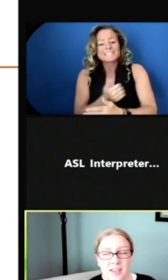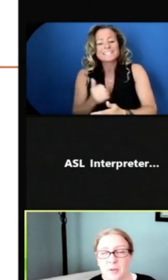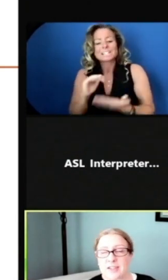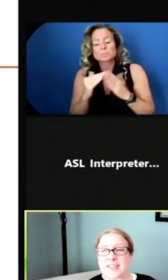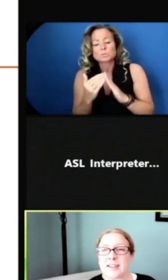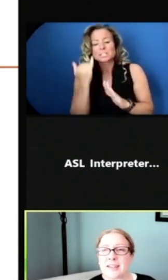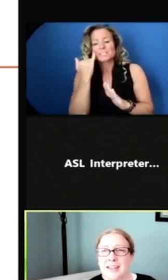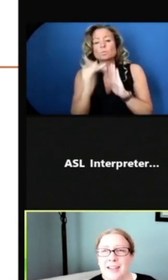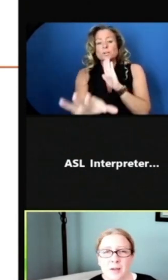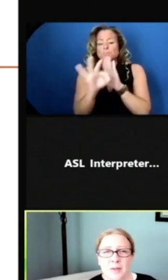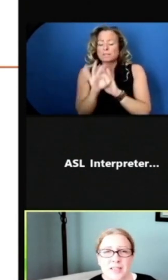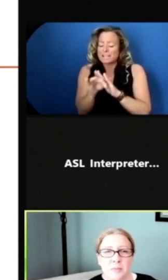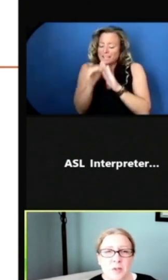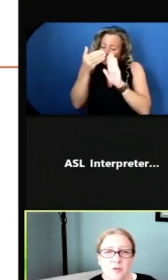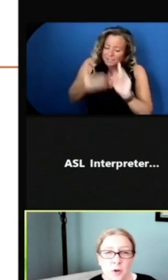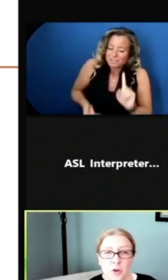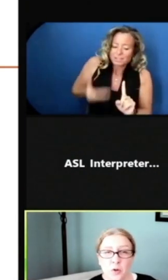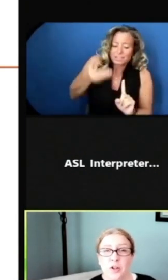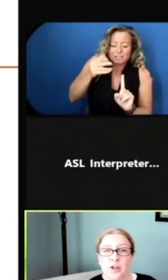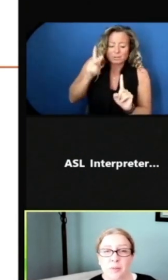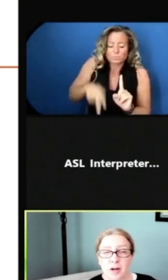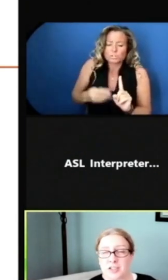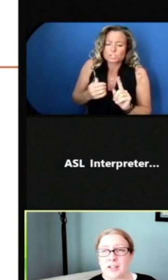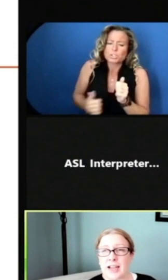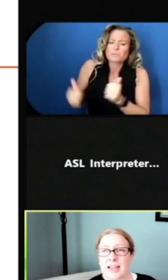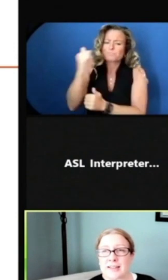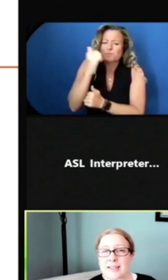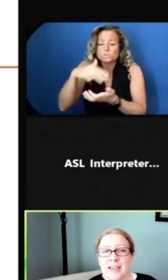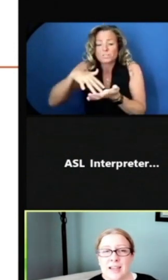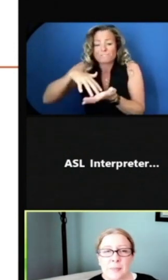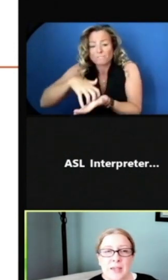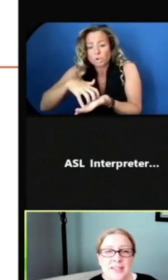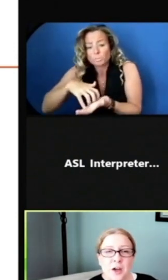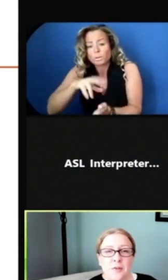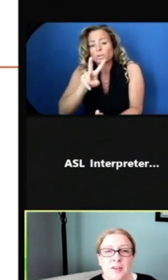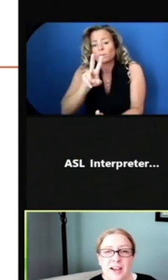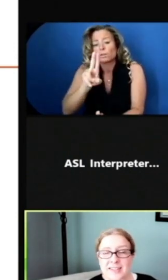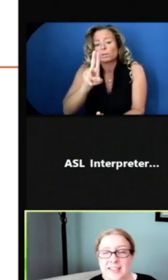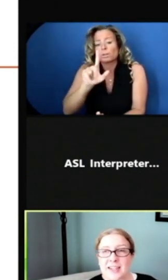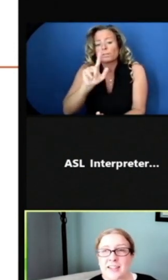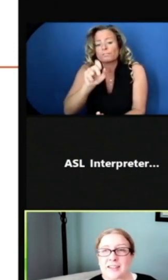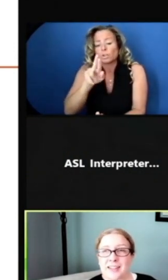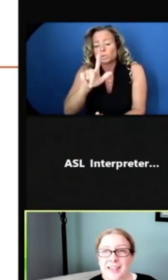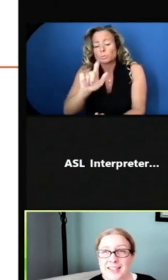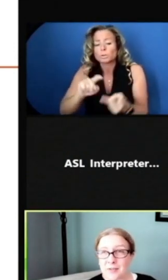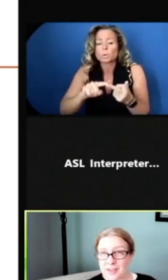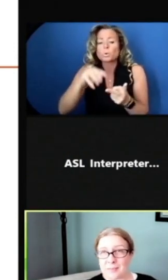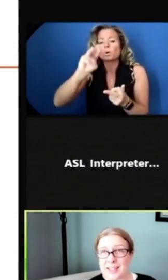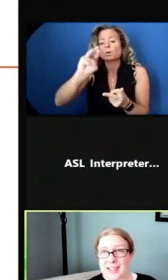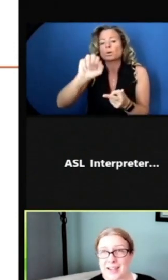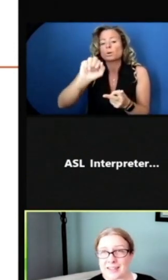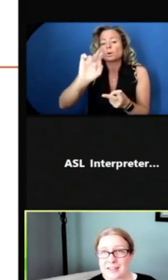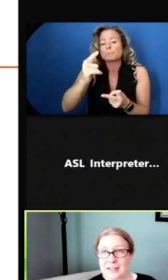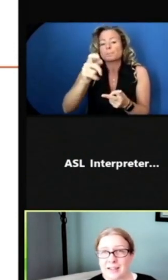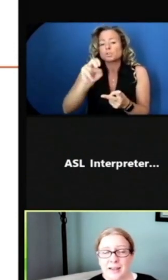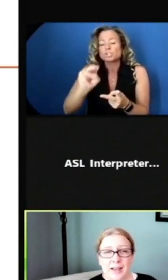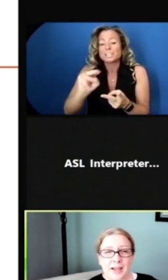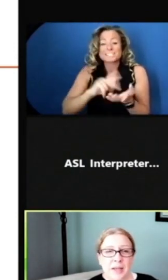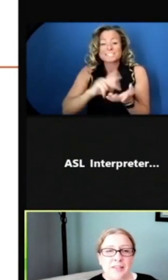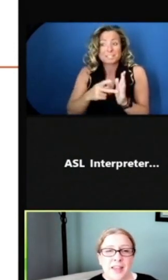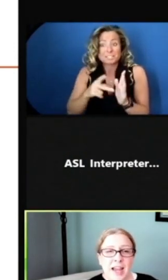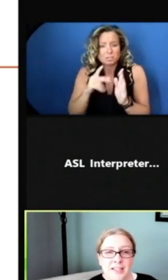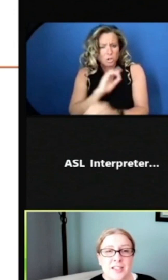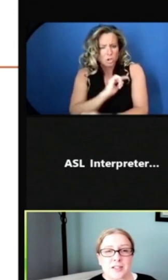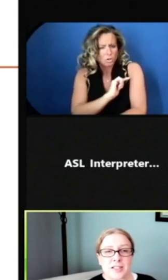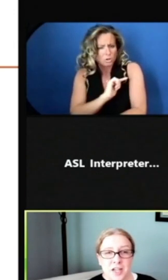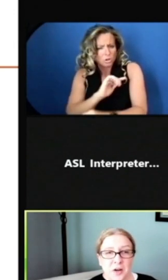pick the person that was the most vulnerable or marginalized, is the COVID vaccine easy for them to get?